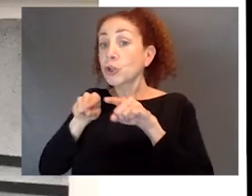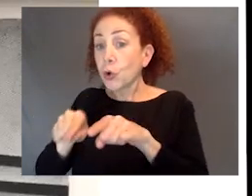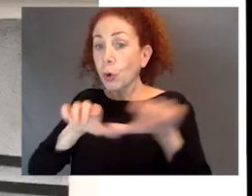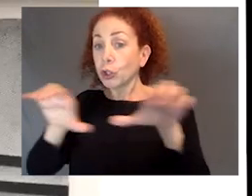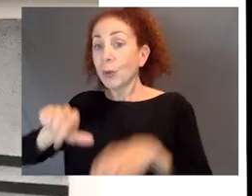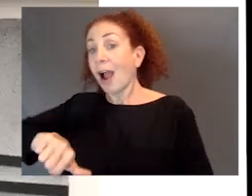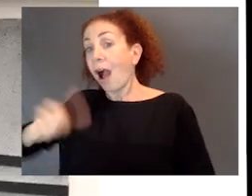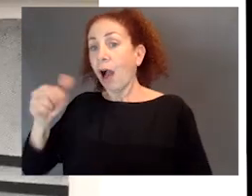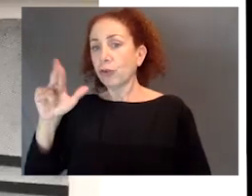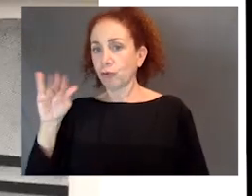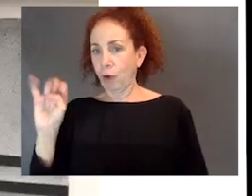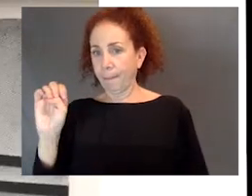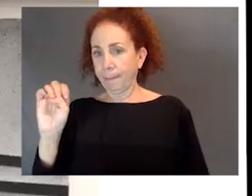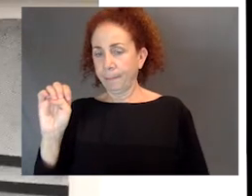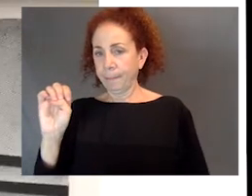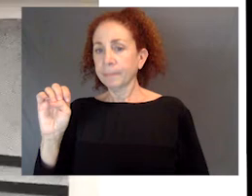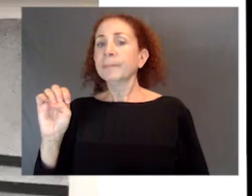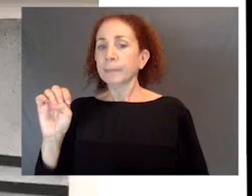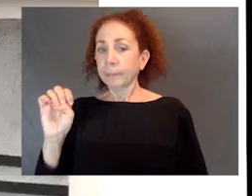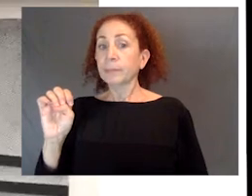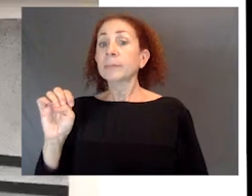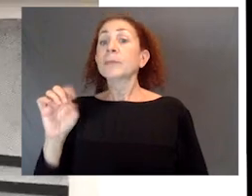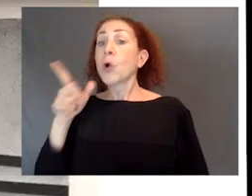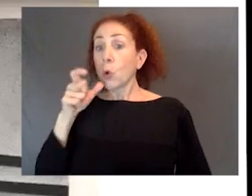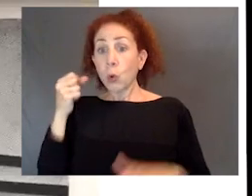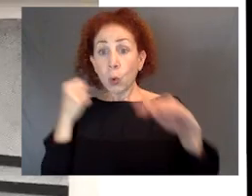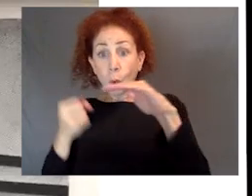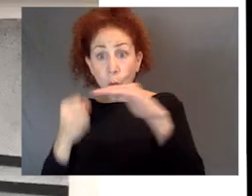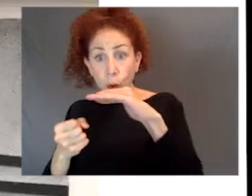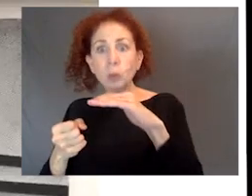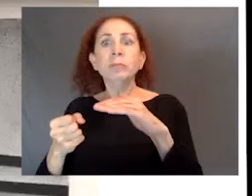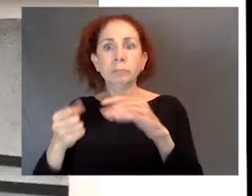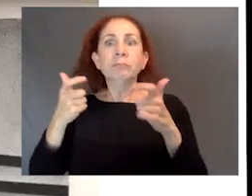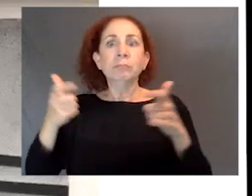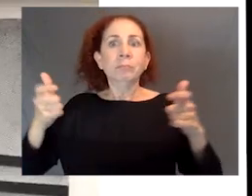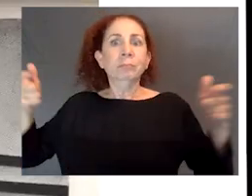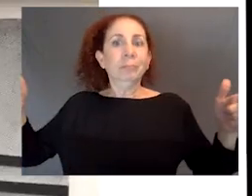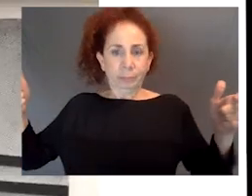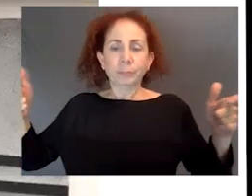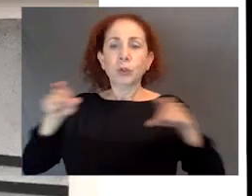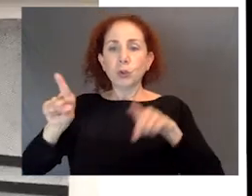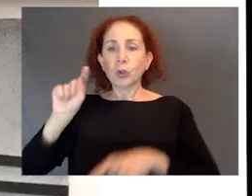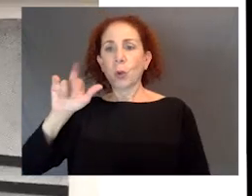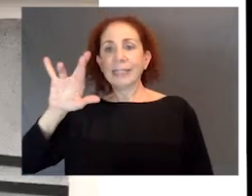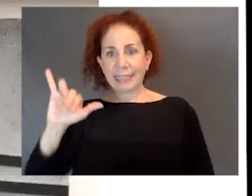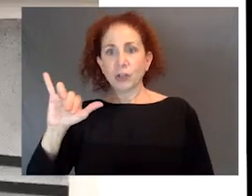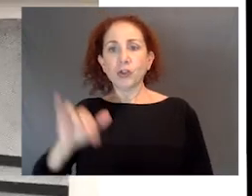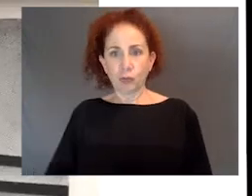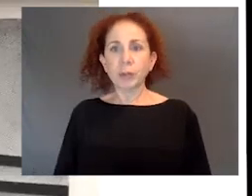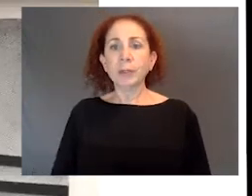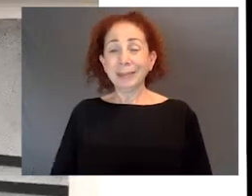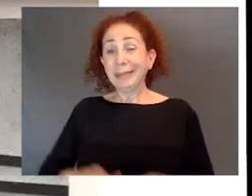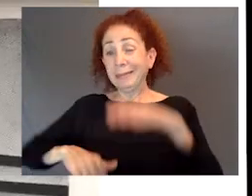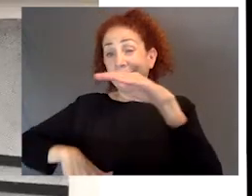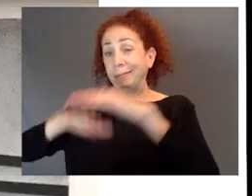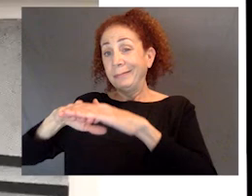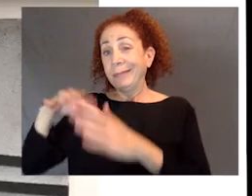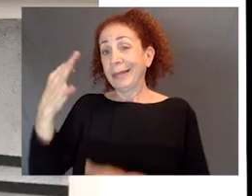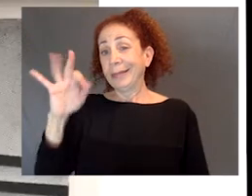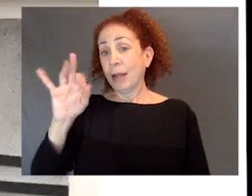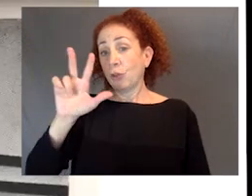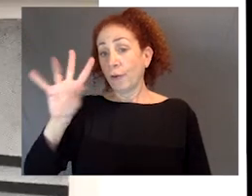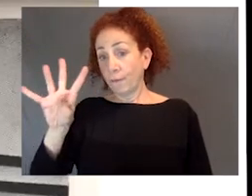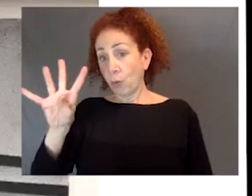of another crime. The population of the penitentiary also grew quite dramatically in the 20th century, reaching its peak